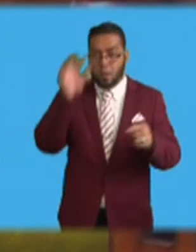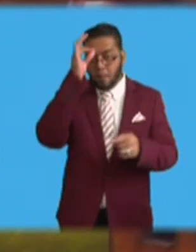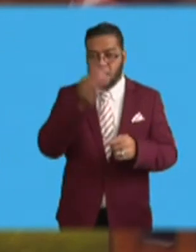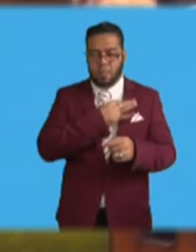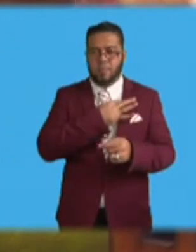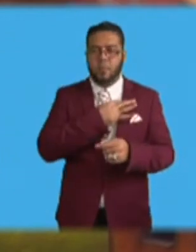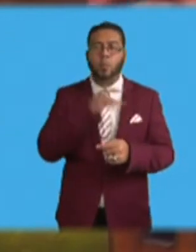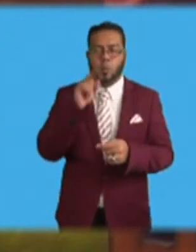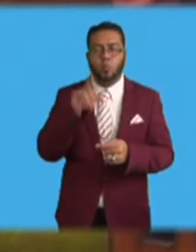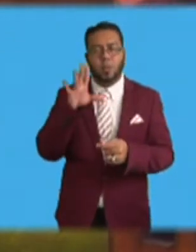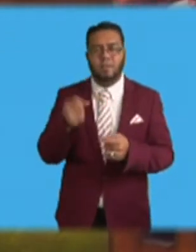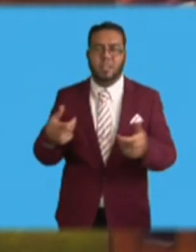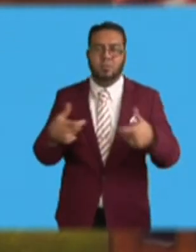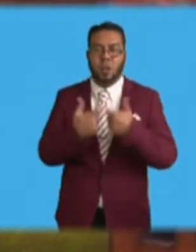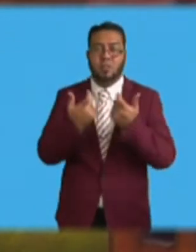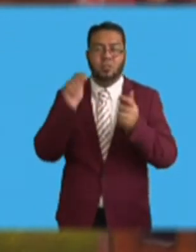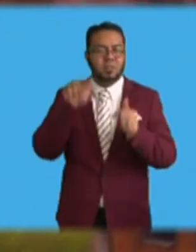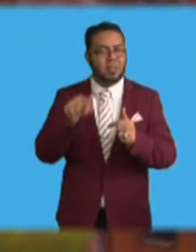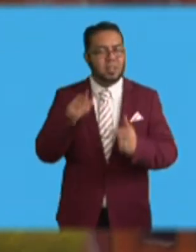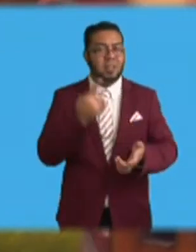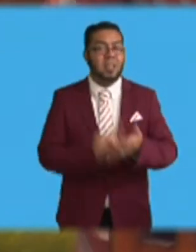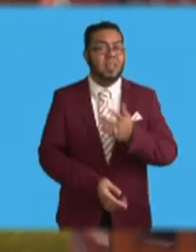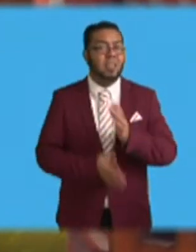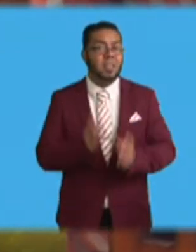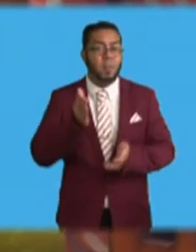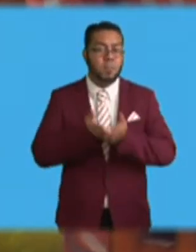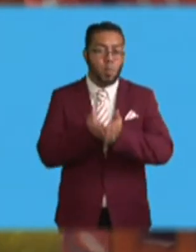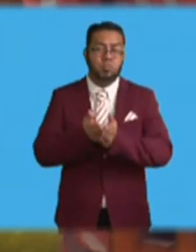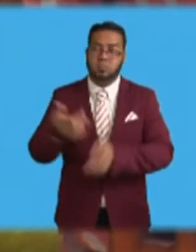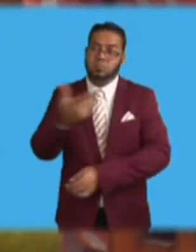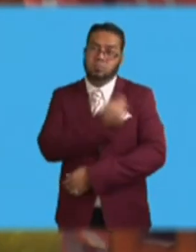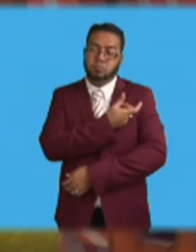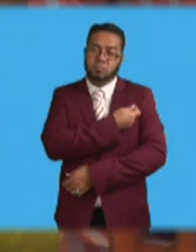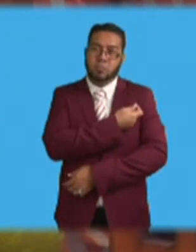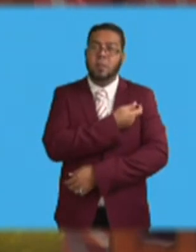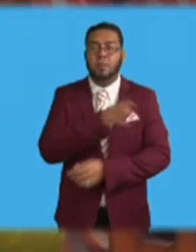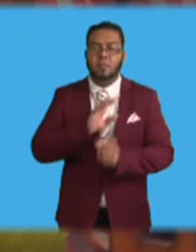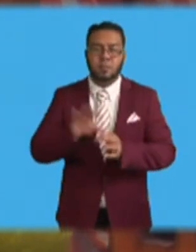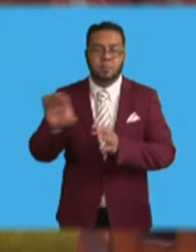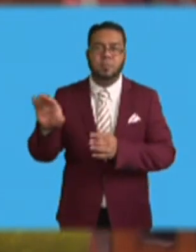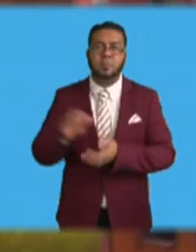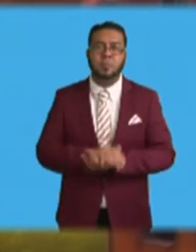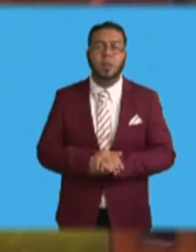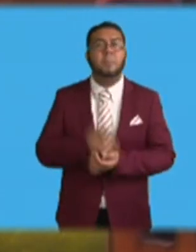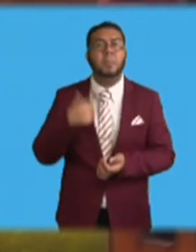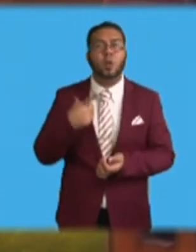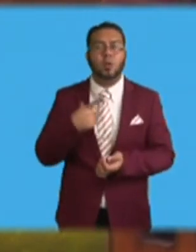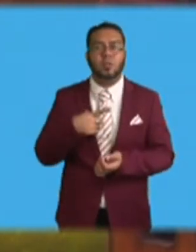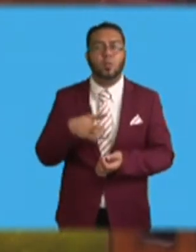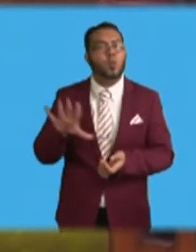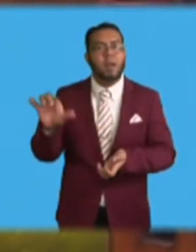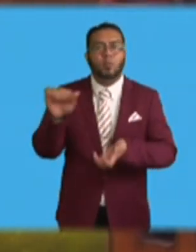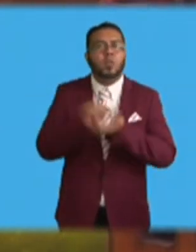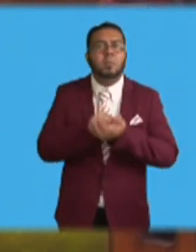will encounter some challenges taking the vaccine down to the maritime areas because of the cold chain